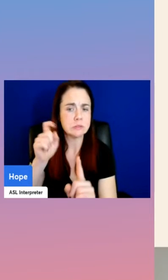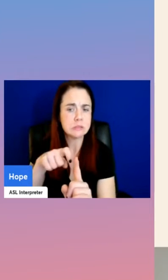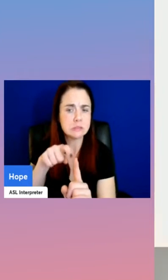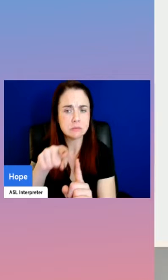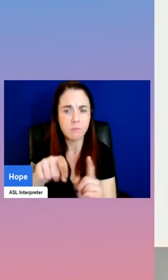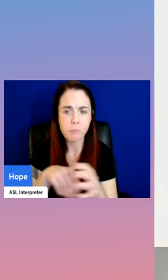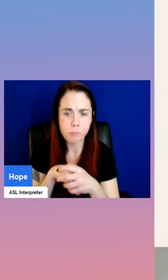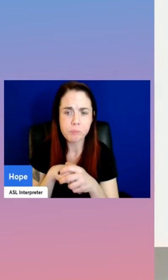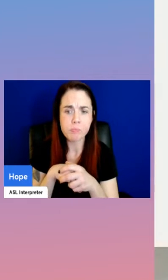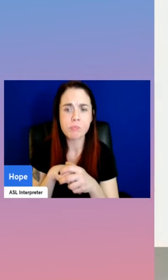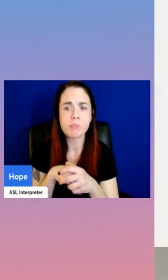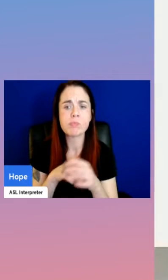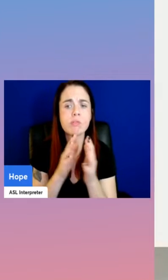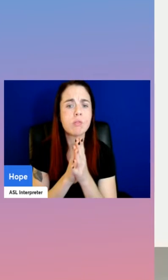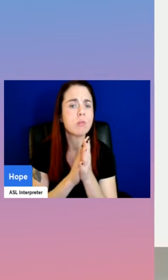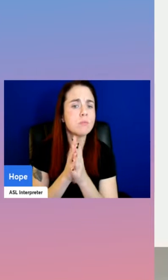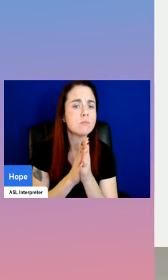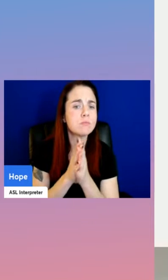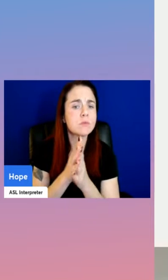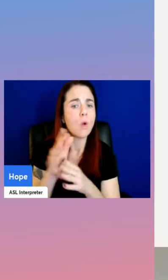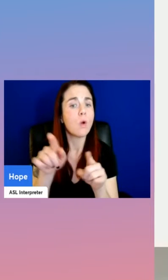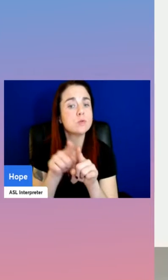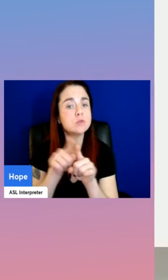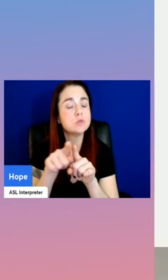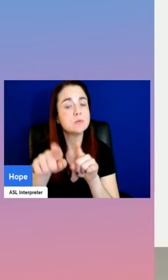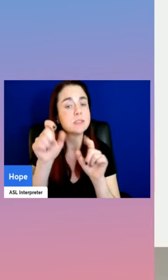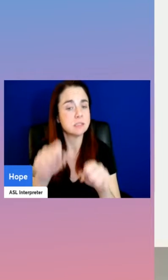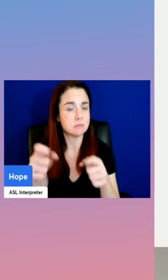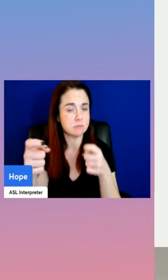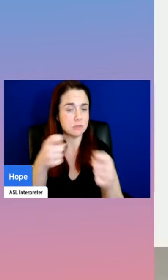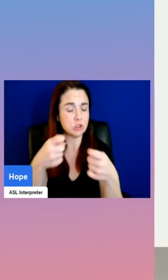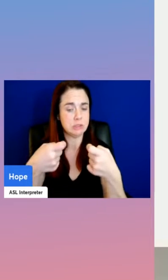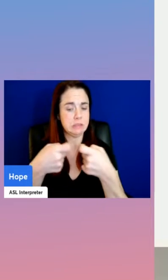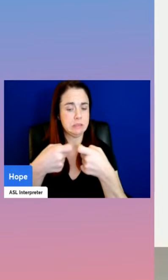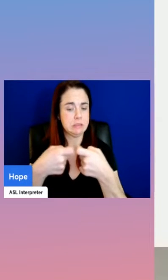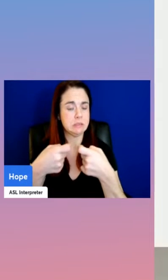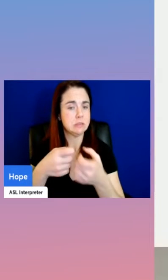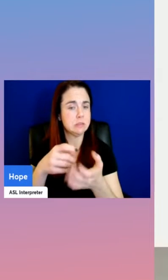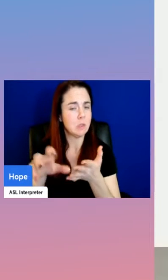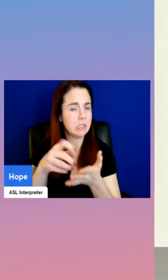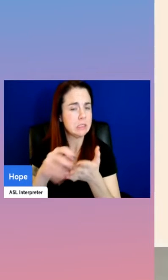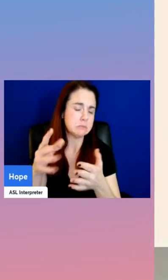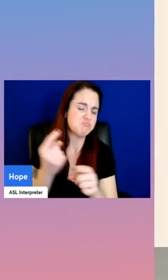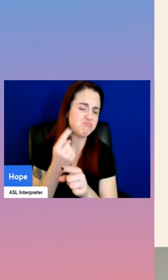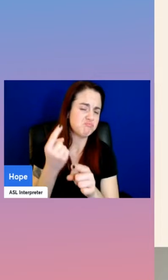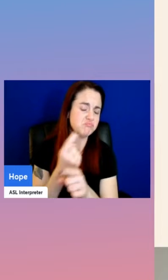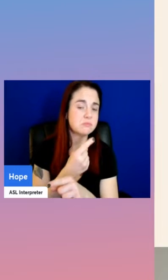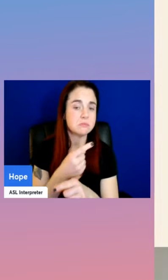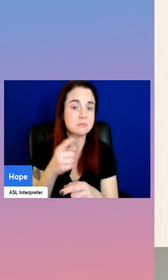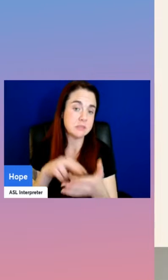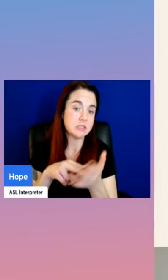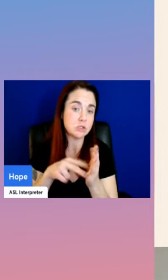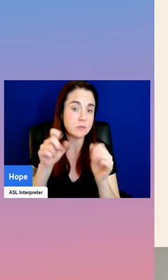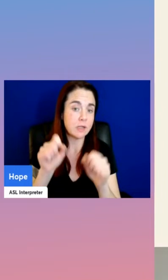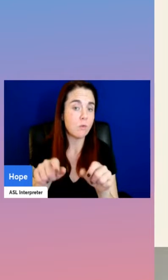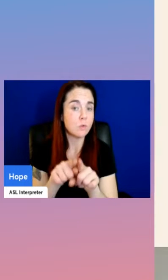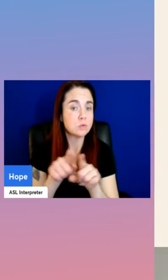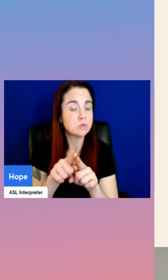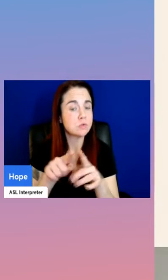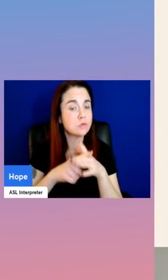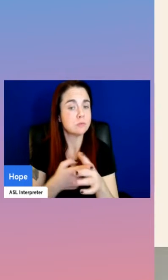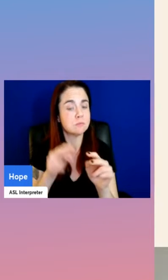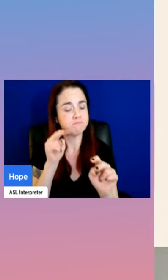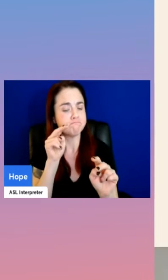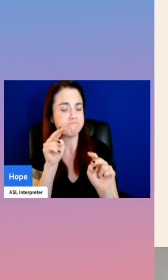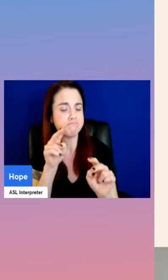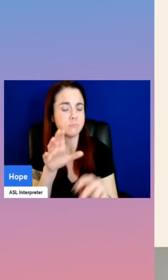You're also able to manage e-waste accordingly that way, and hence you can also then start monitoring your carbon